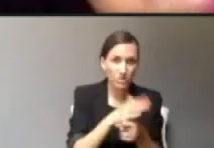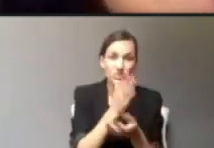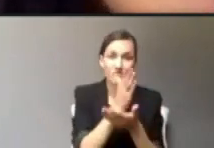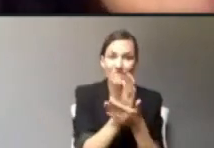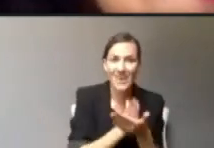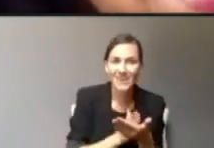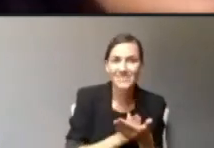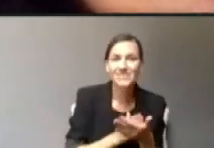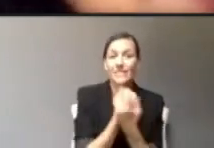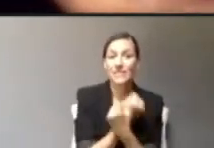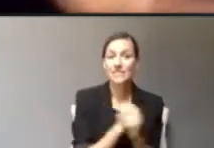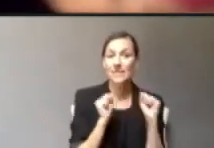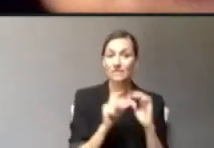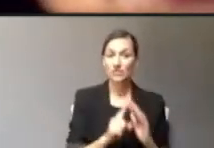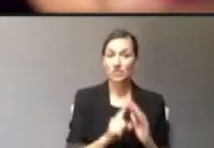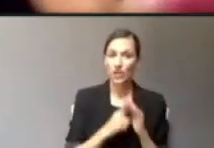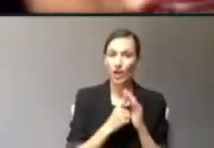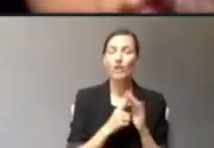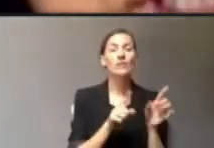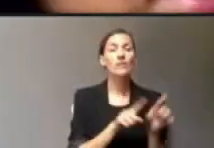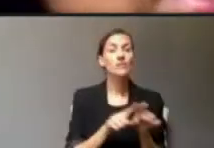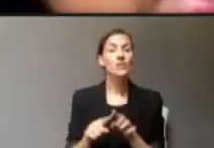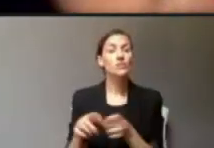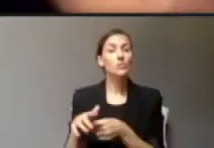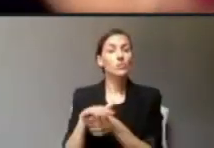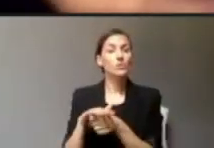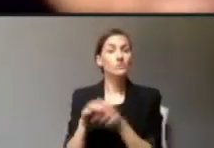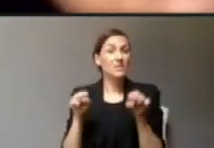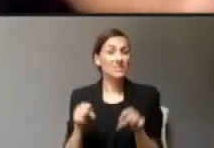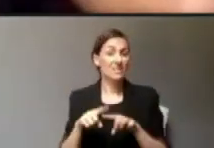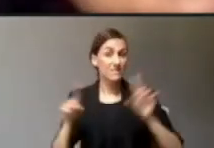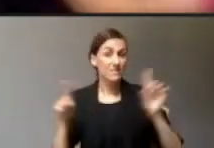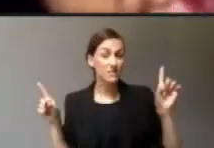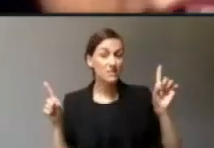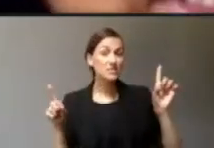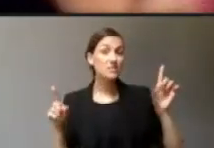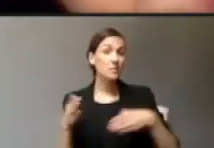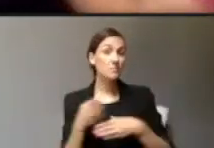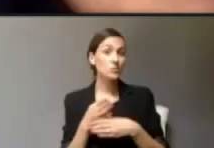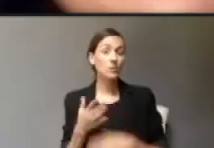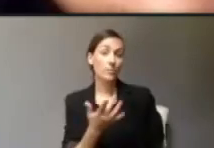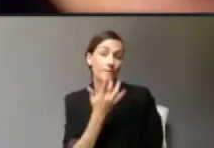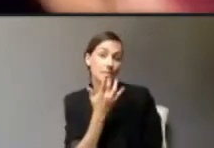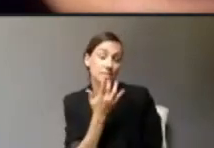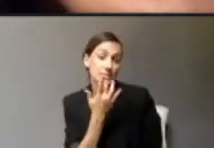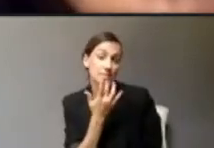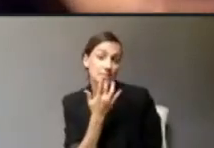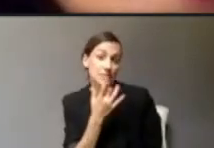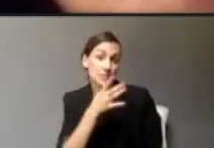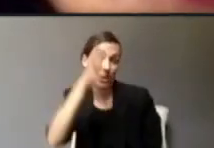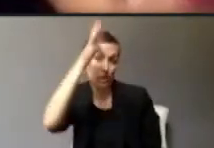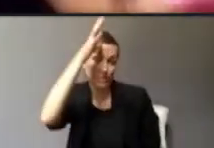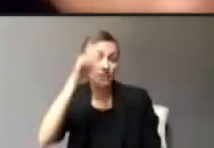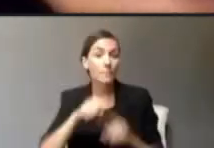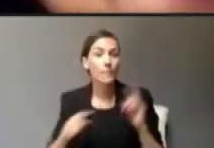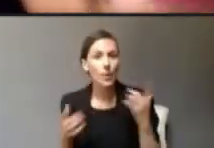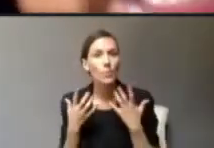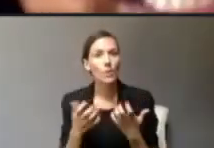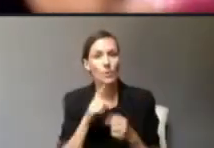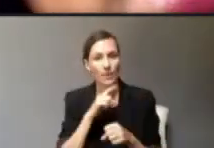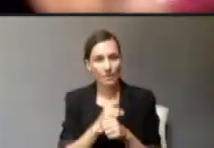Safe Start. And there's also potentially differences between regional preferences from parents, but we want to make sure that